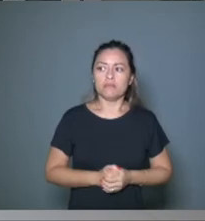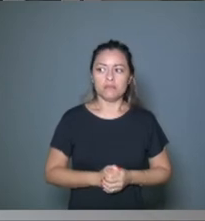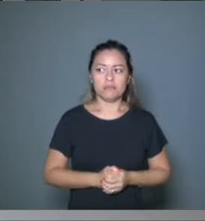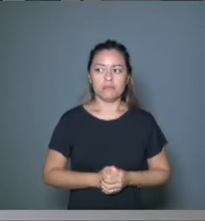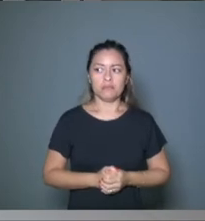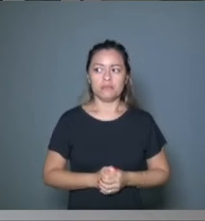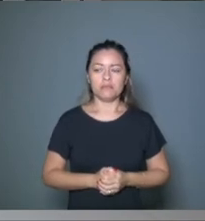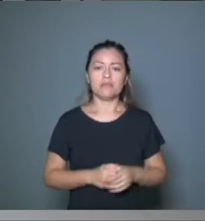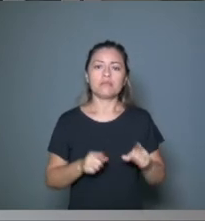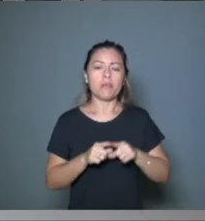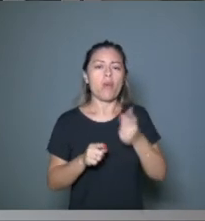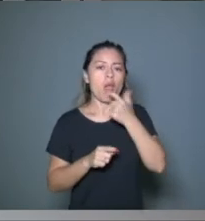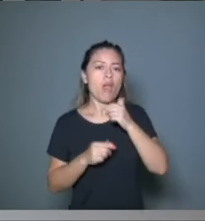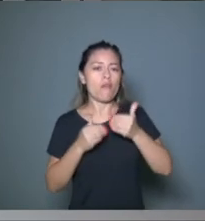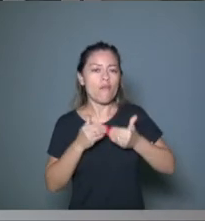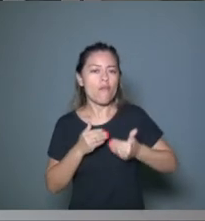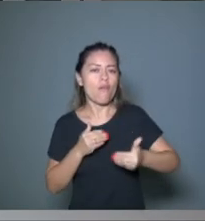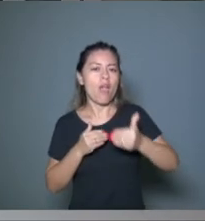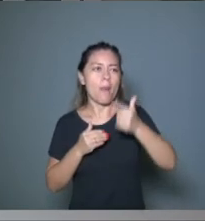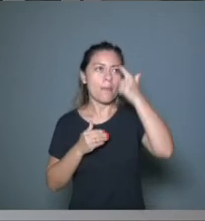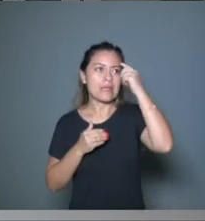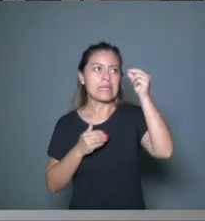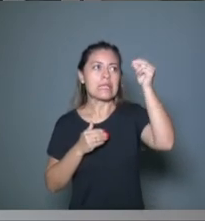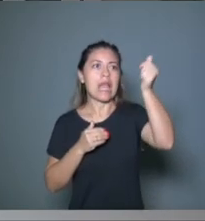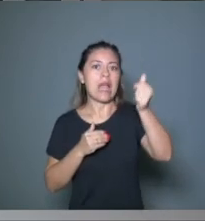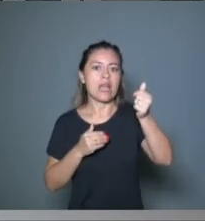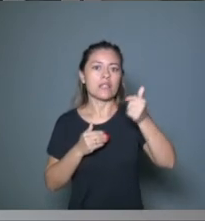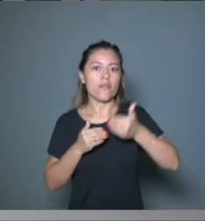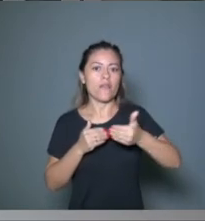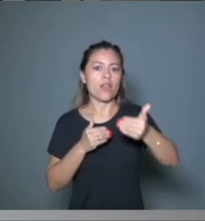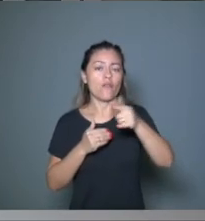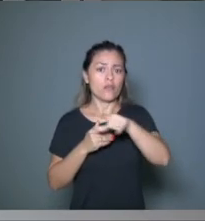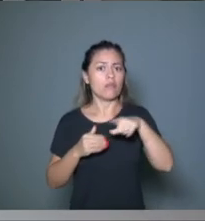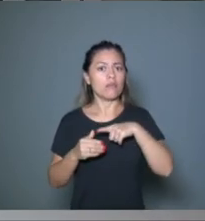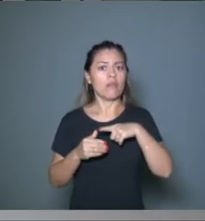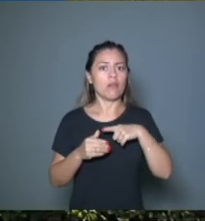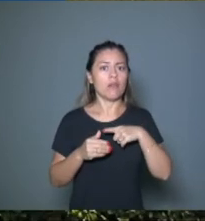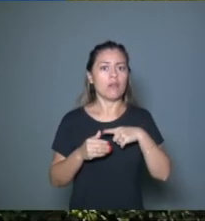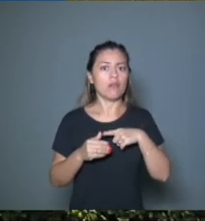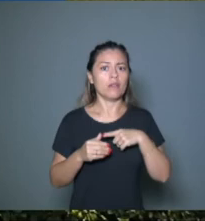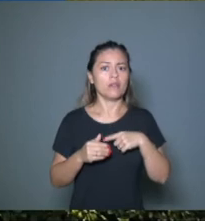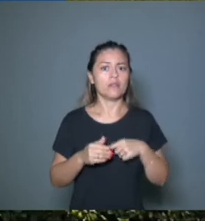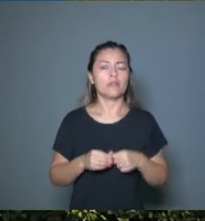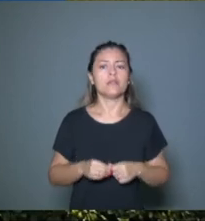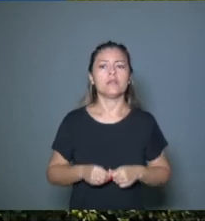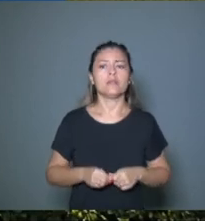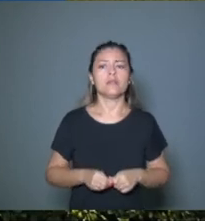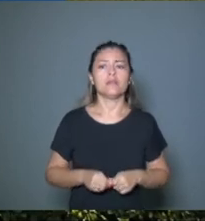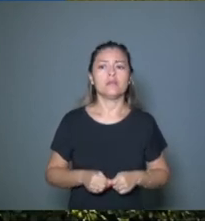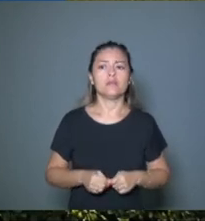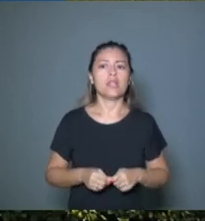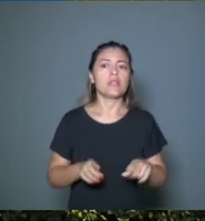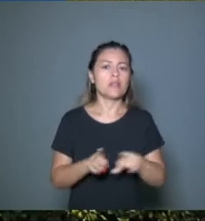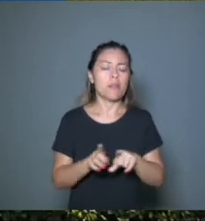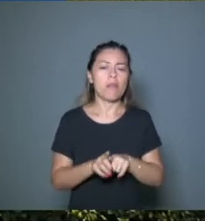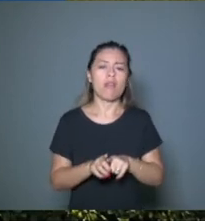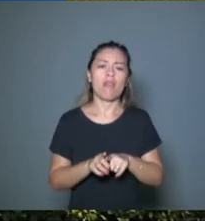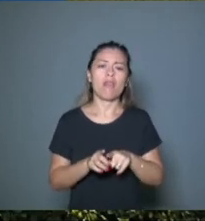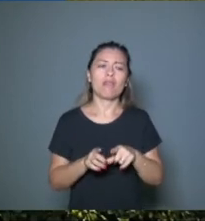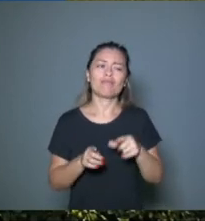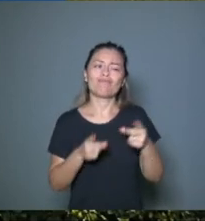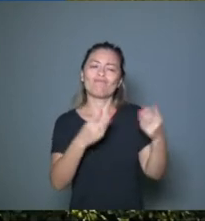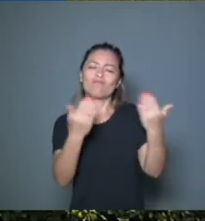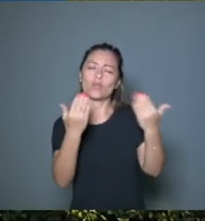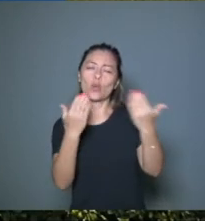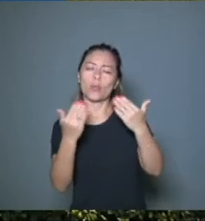right? You have a big upside because of your hedging operations. Up until 2 or 3 months ago,